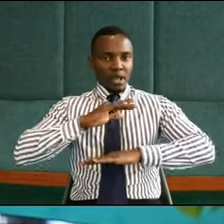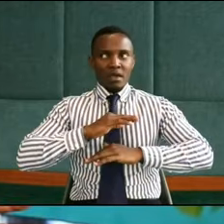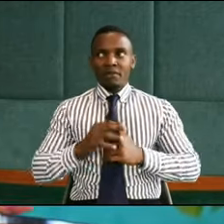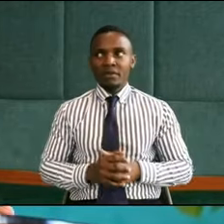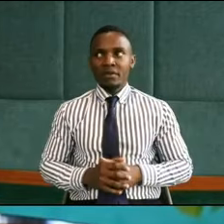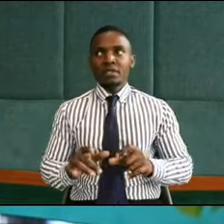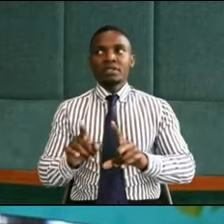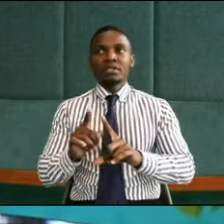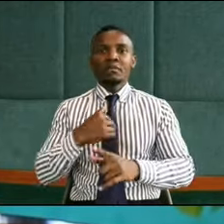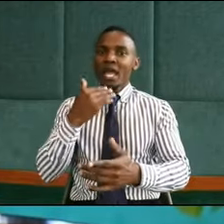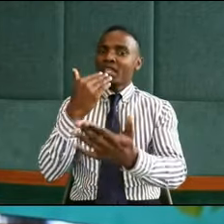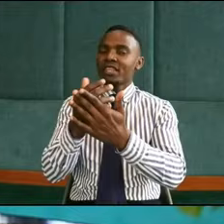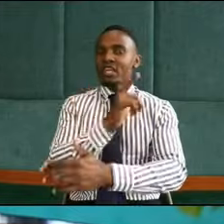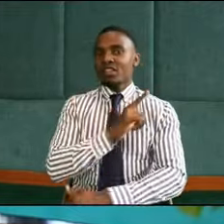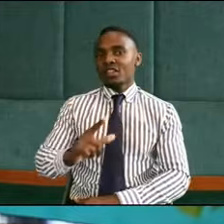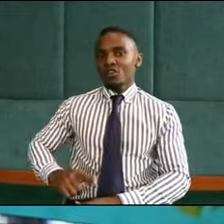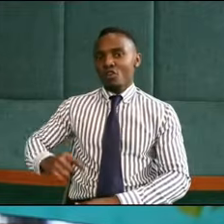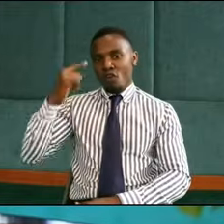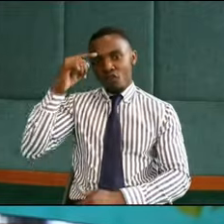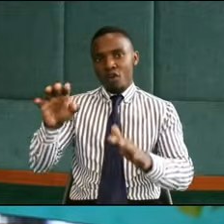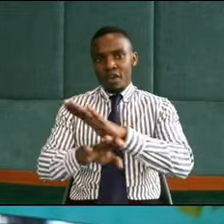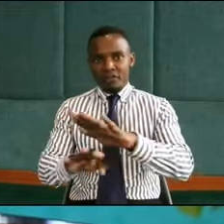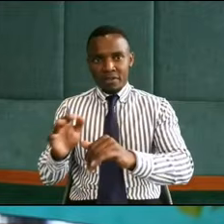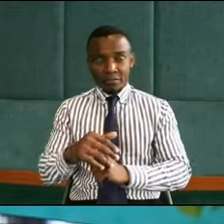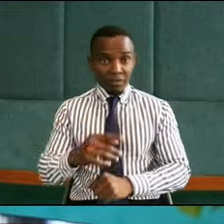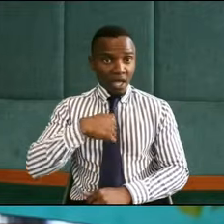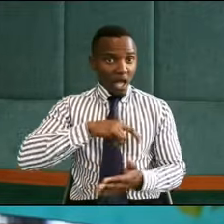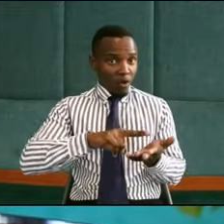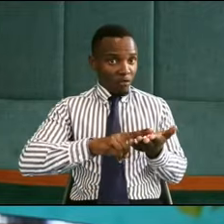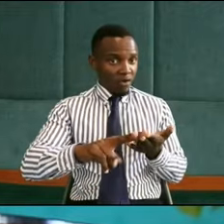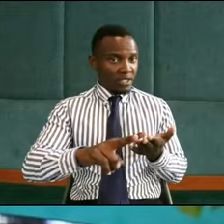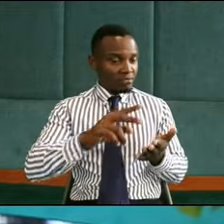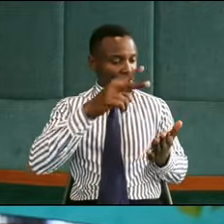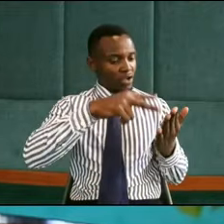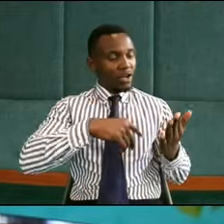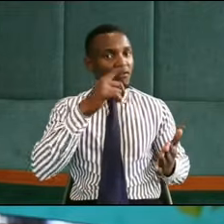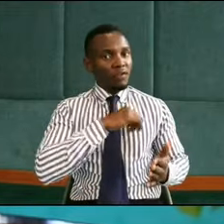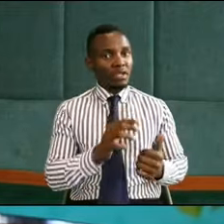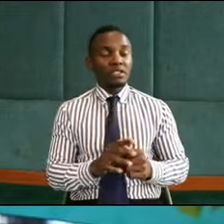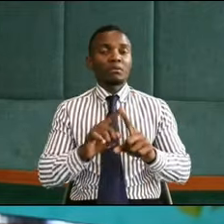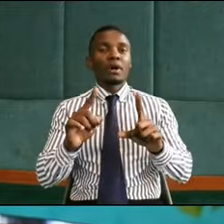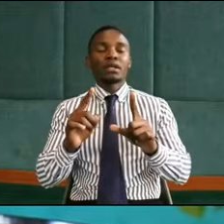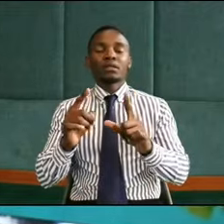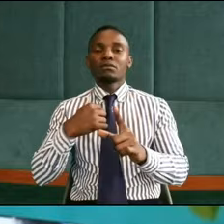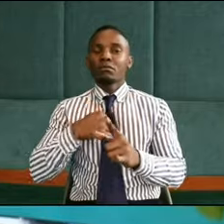I thank God for everything. Our text this morning has been read to us, but I want to